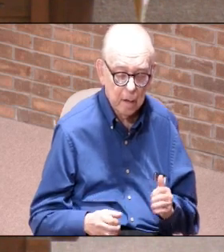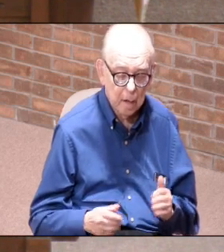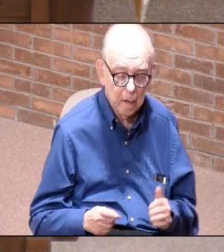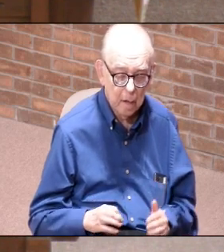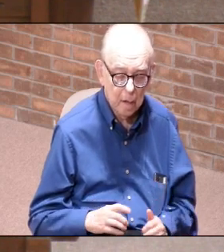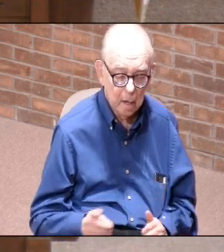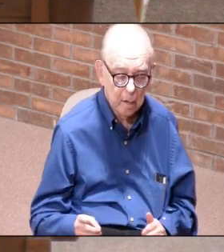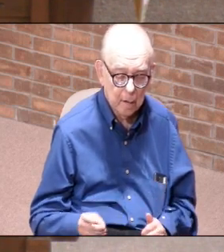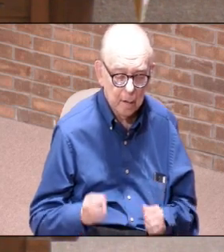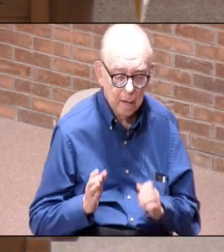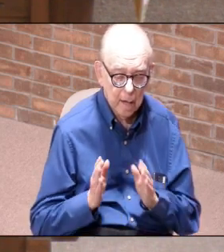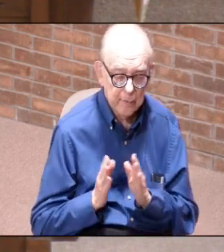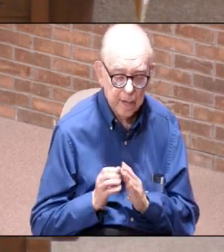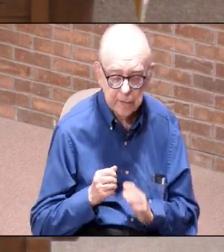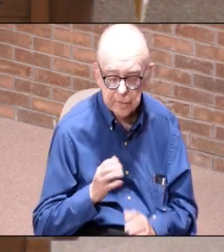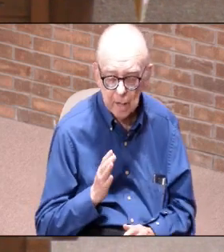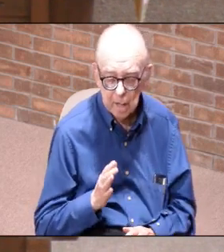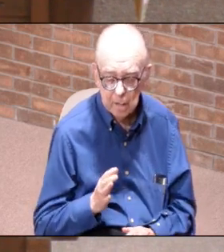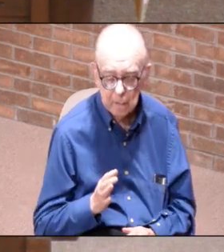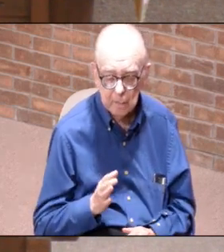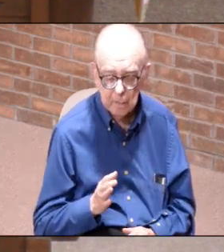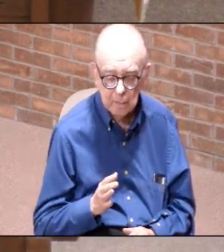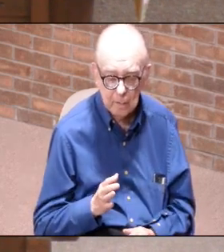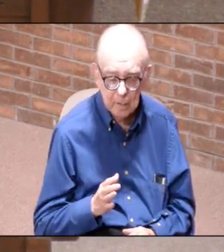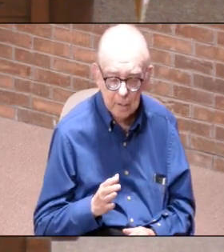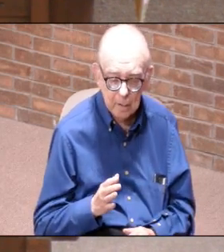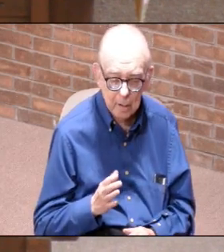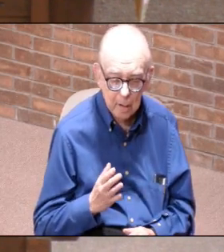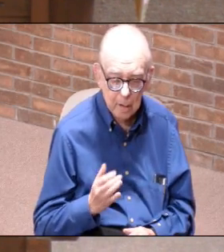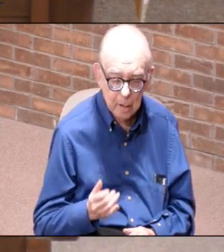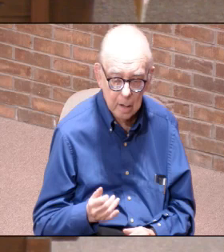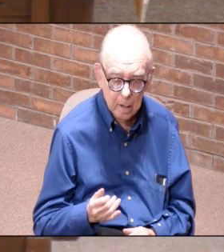And I've asked him, because